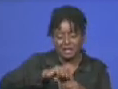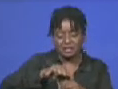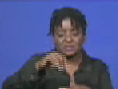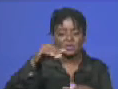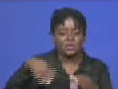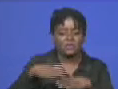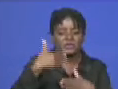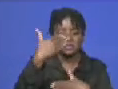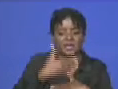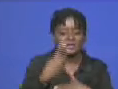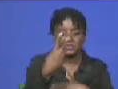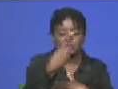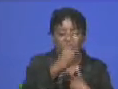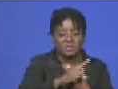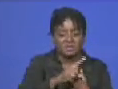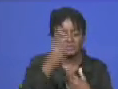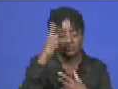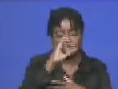Junkanoo. And